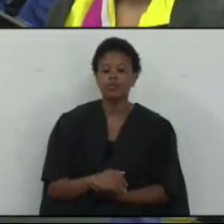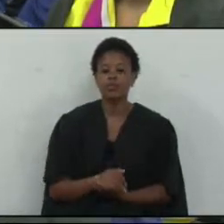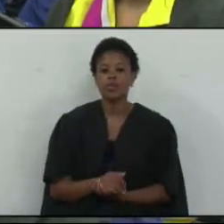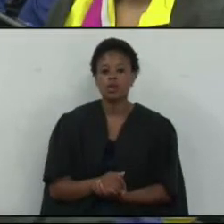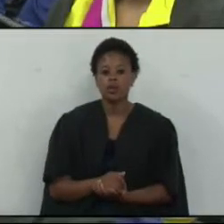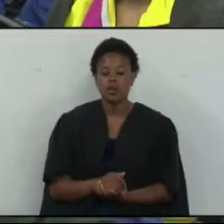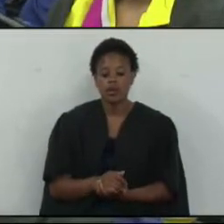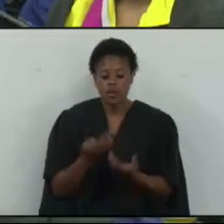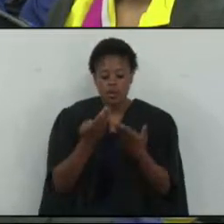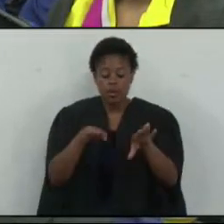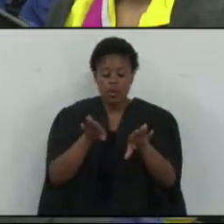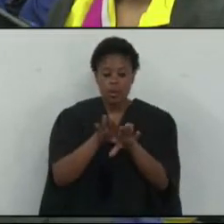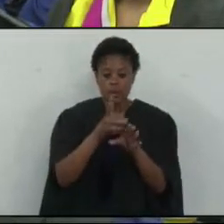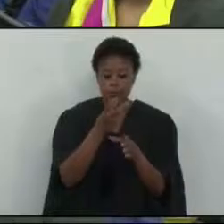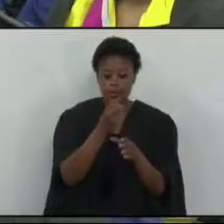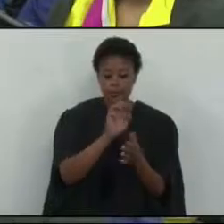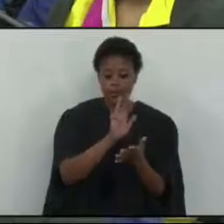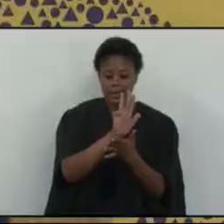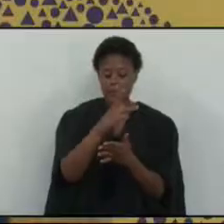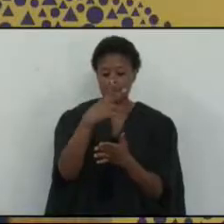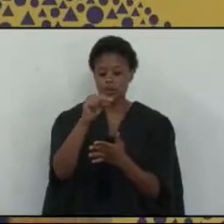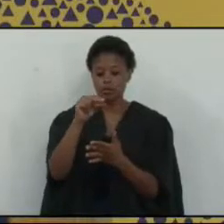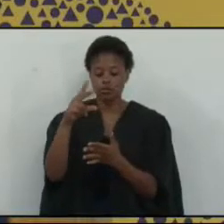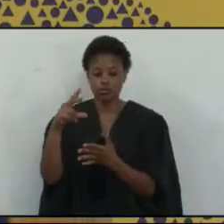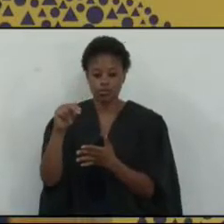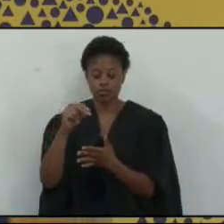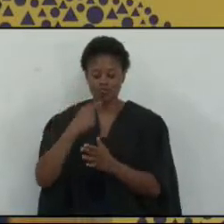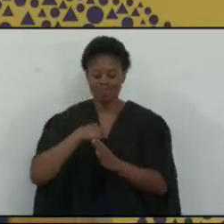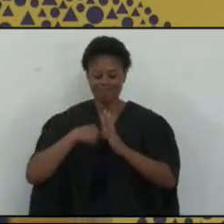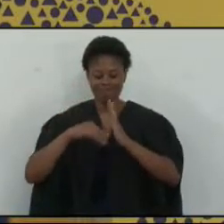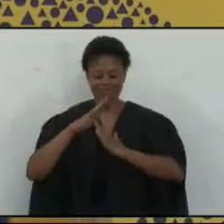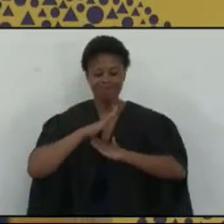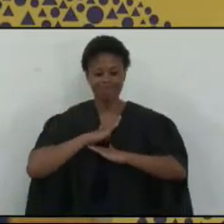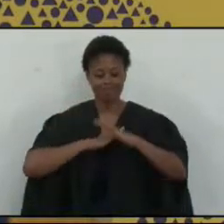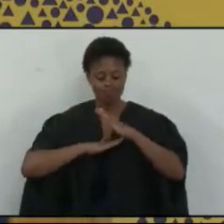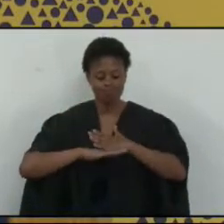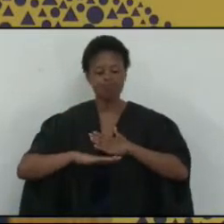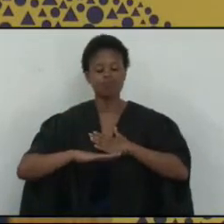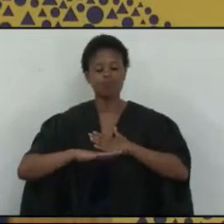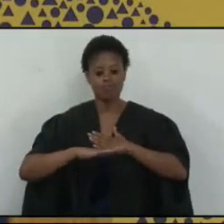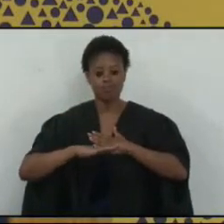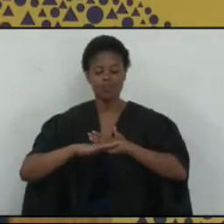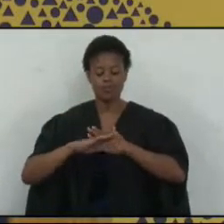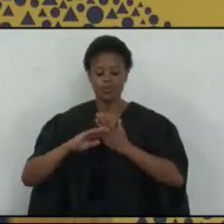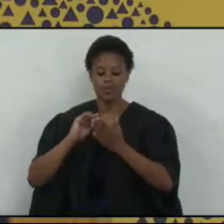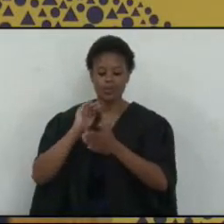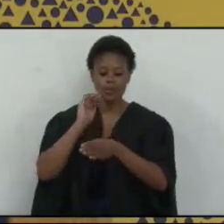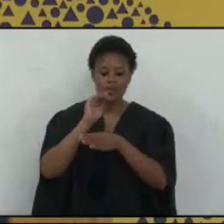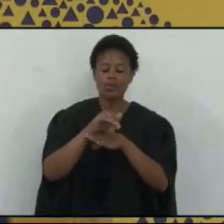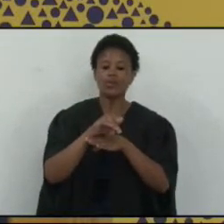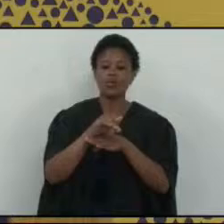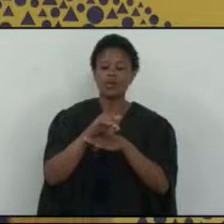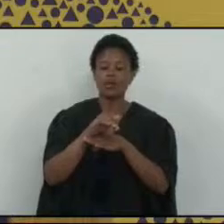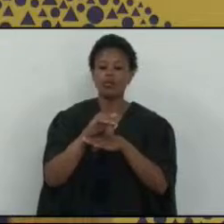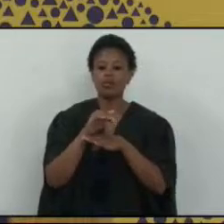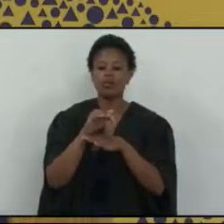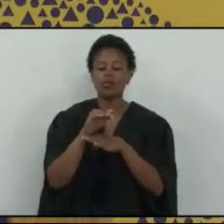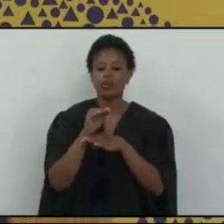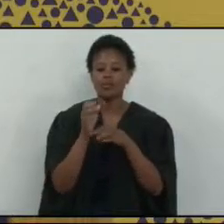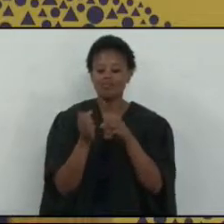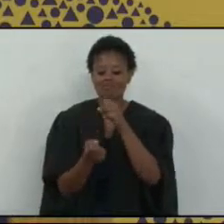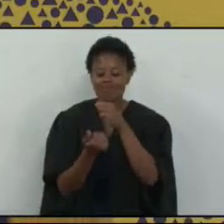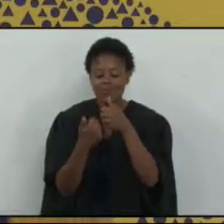of 2019 and 2020, we have endured and overcome exceptional uncertainties